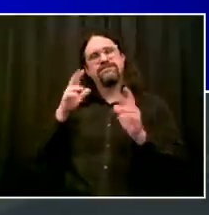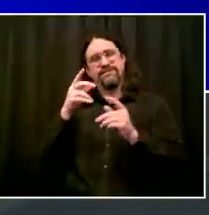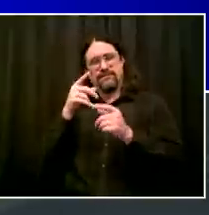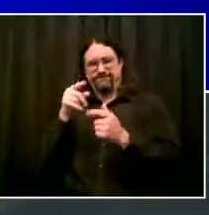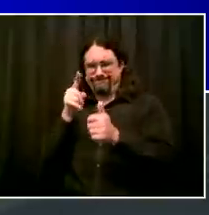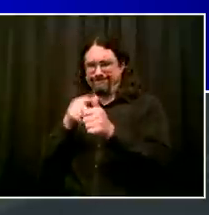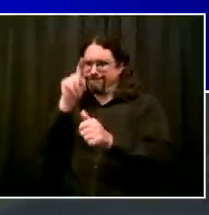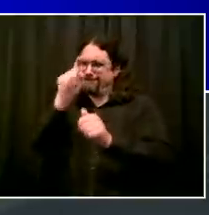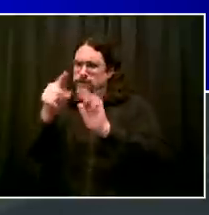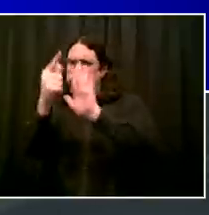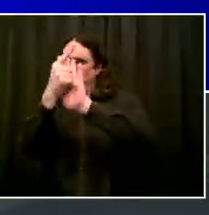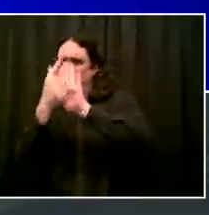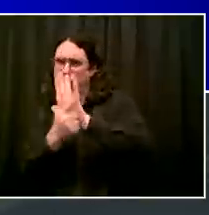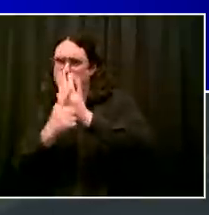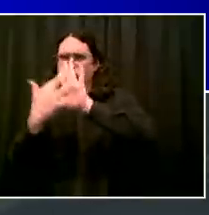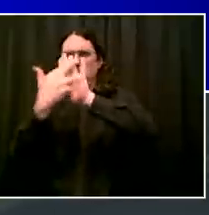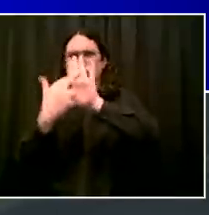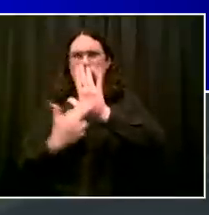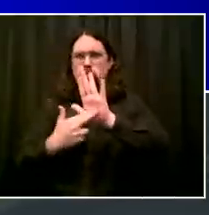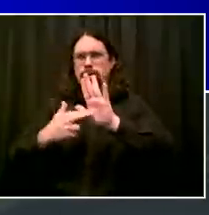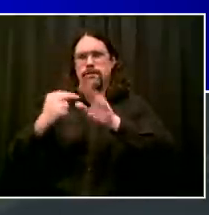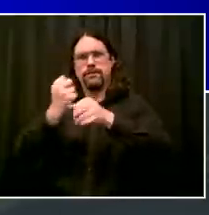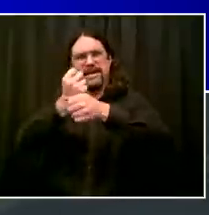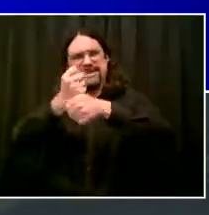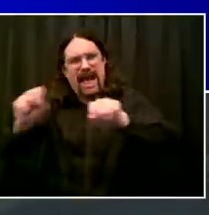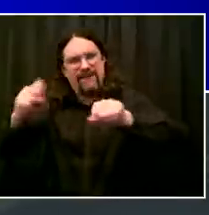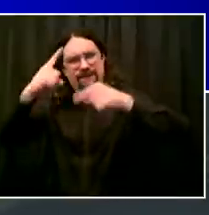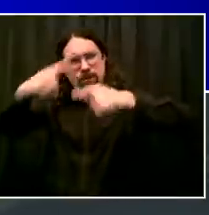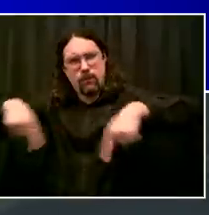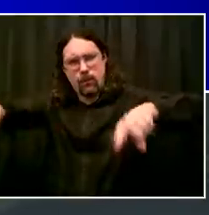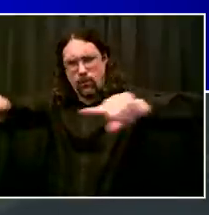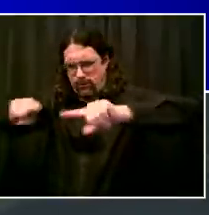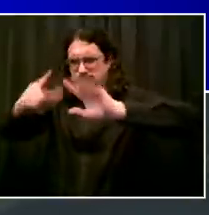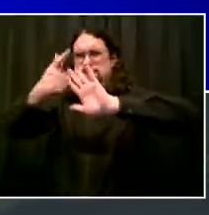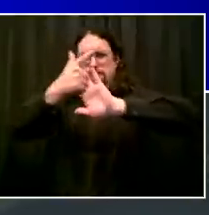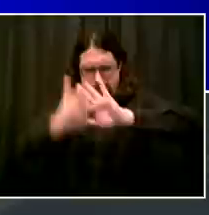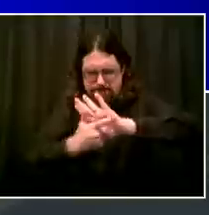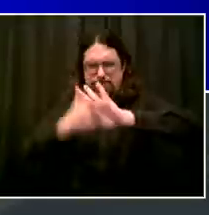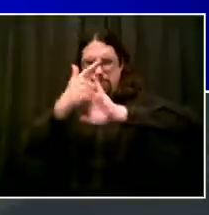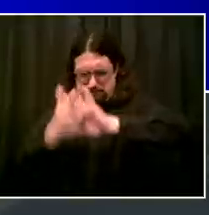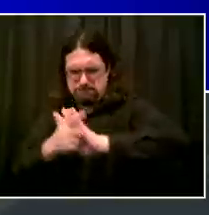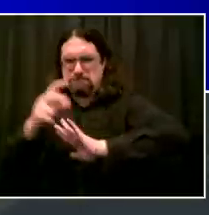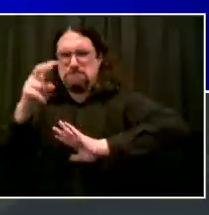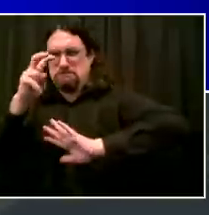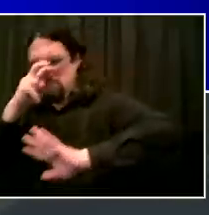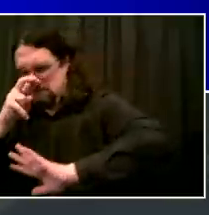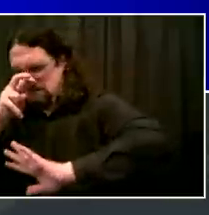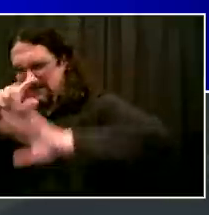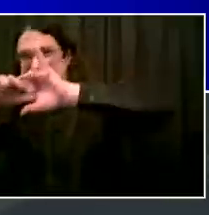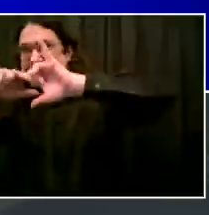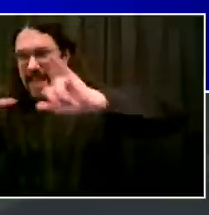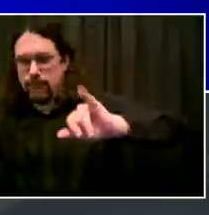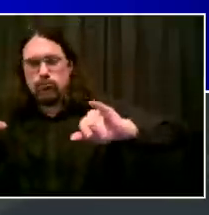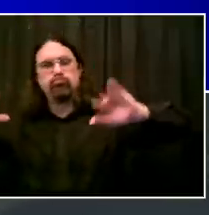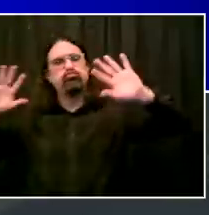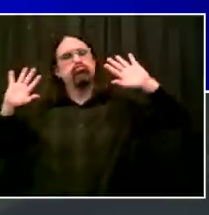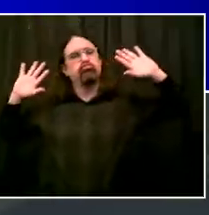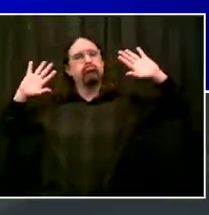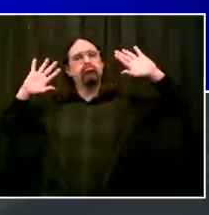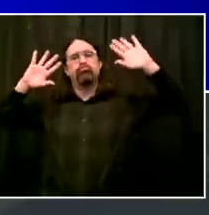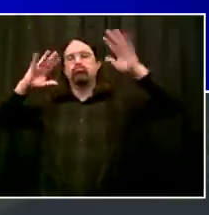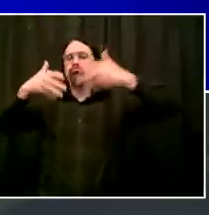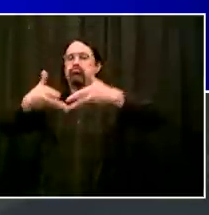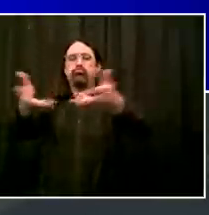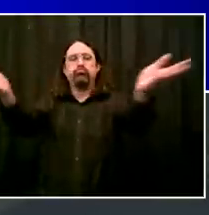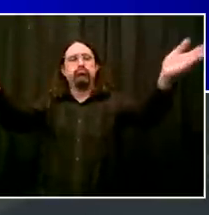let communities step forward in terms of educating people, helping make sure there's social distancing. The best of